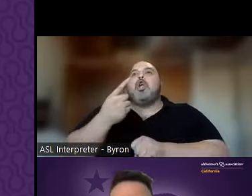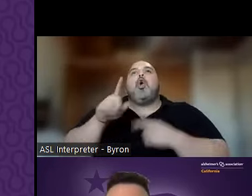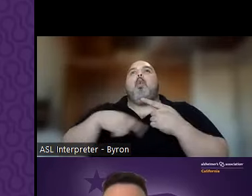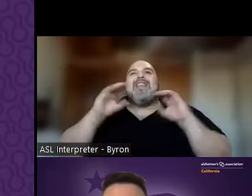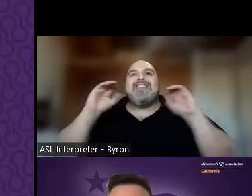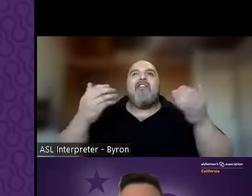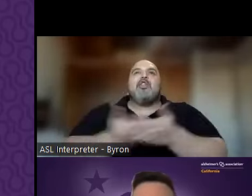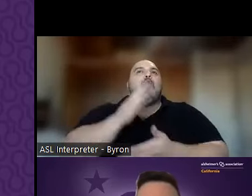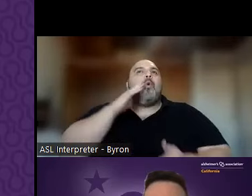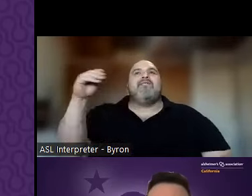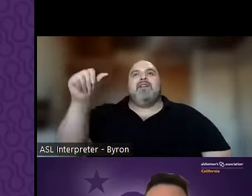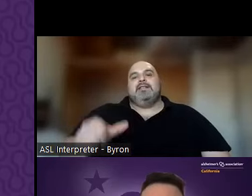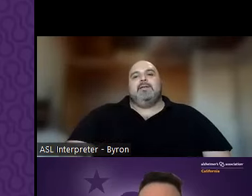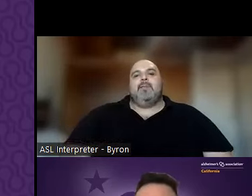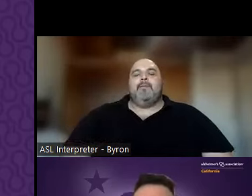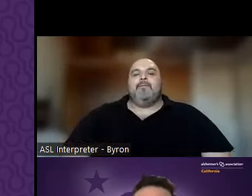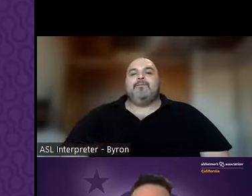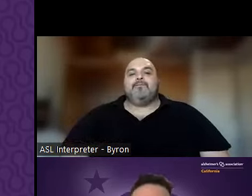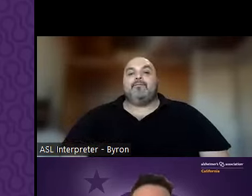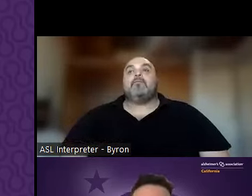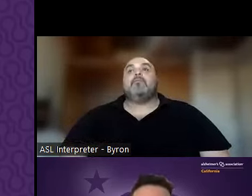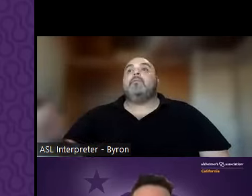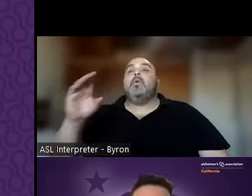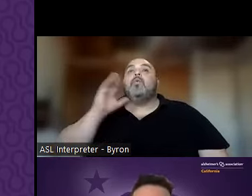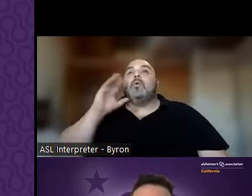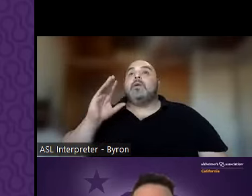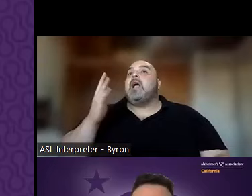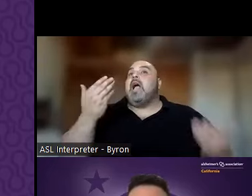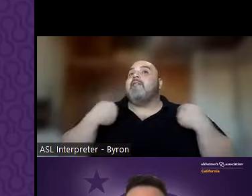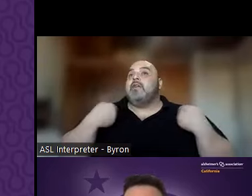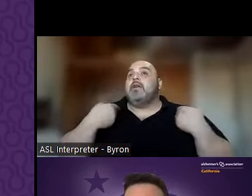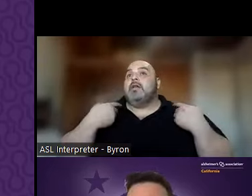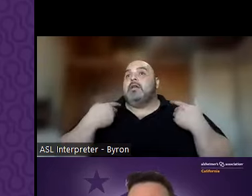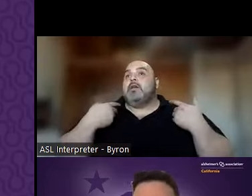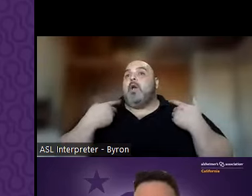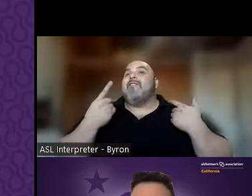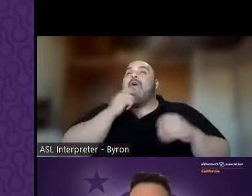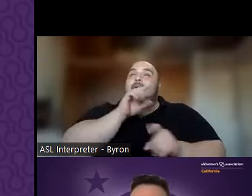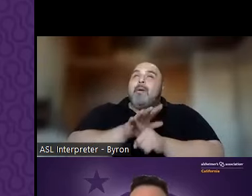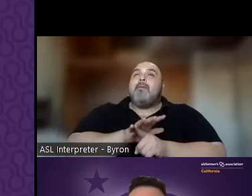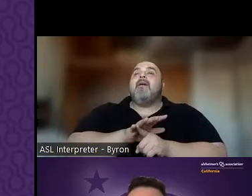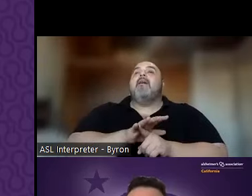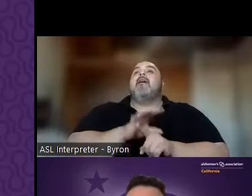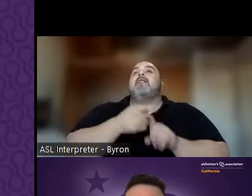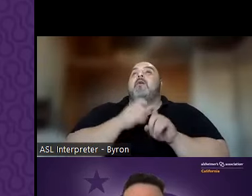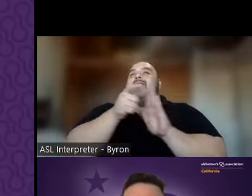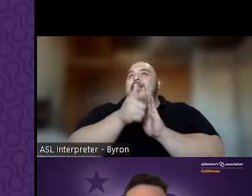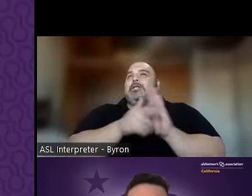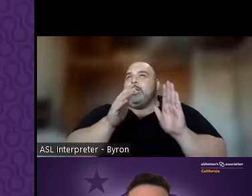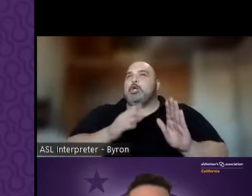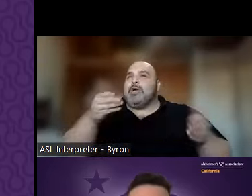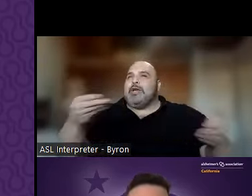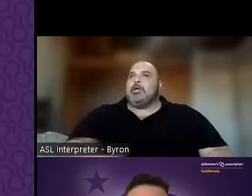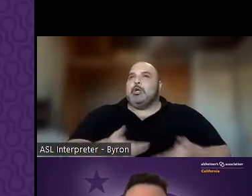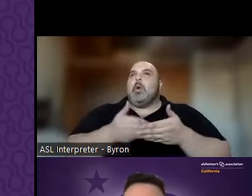be funded. So I will say that we do have at least one commitment from a legislator to introduce